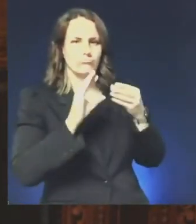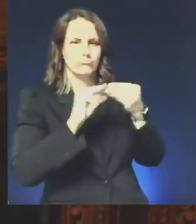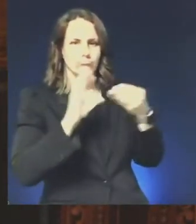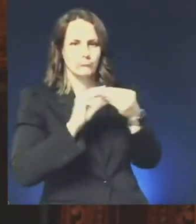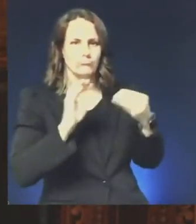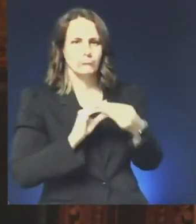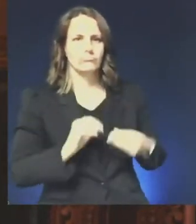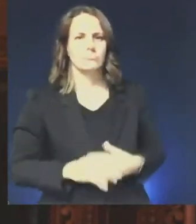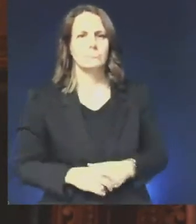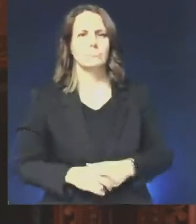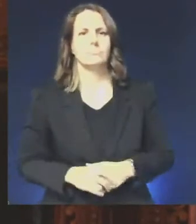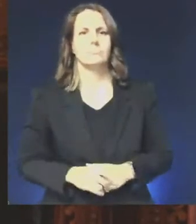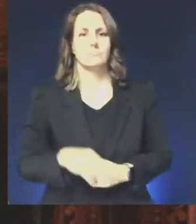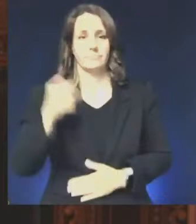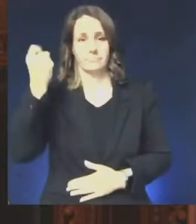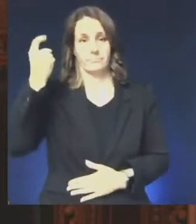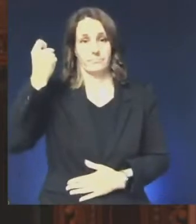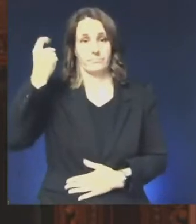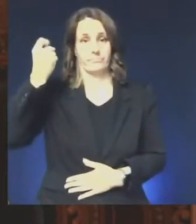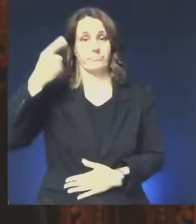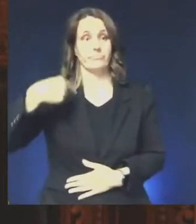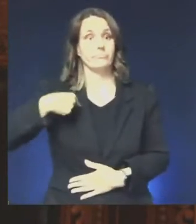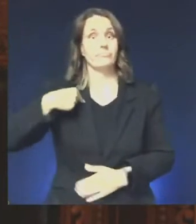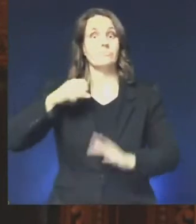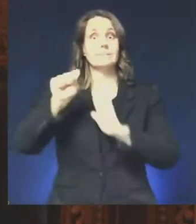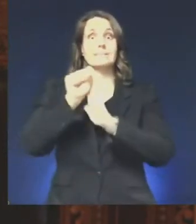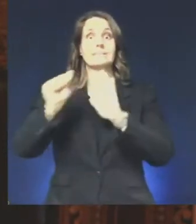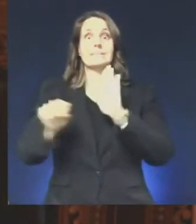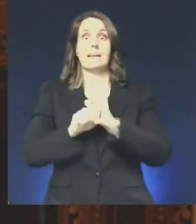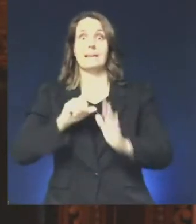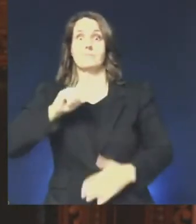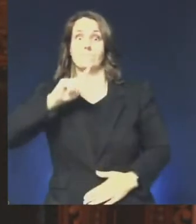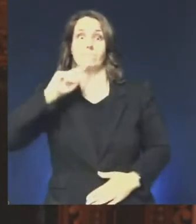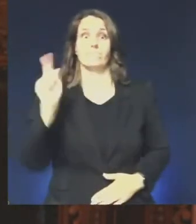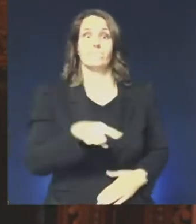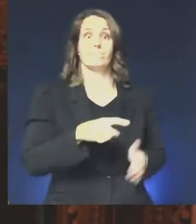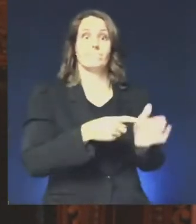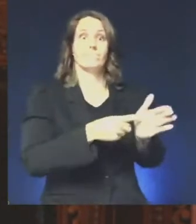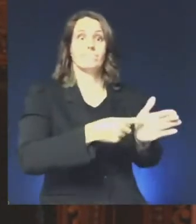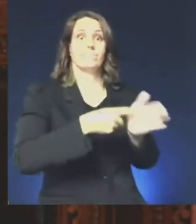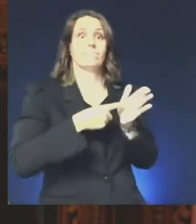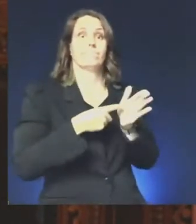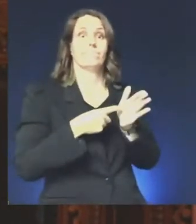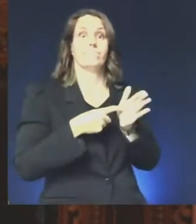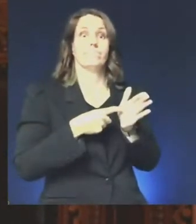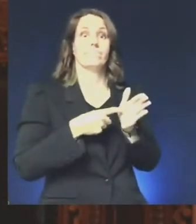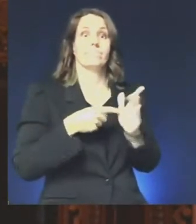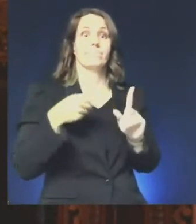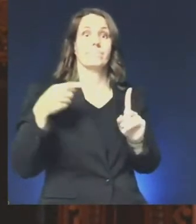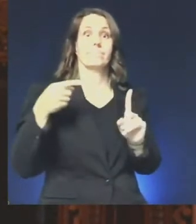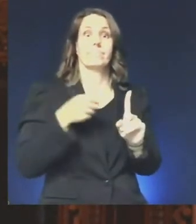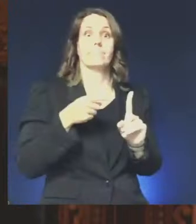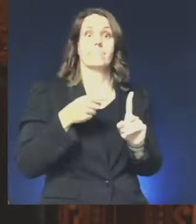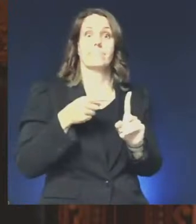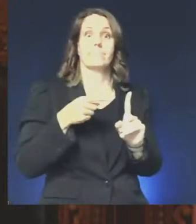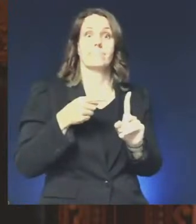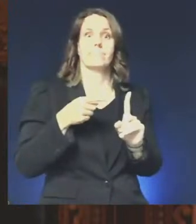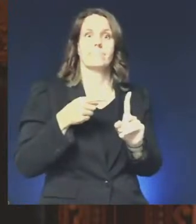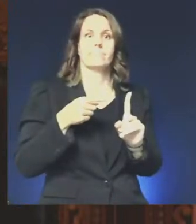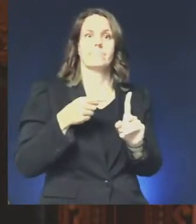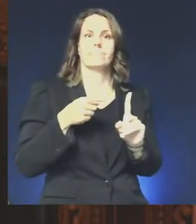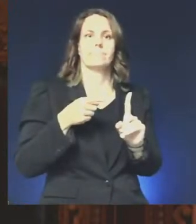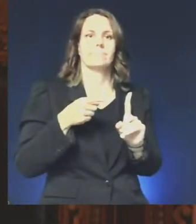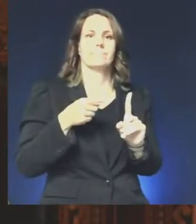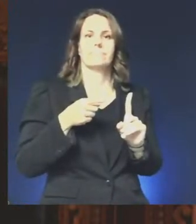Court and legislative Republicans filing lawsuits over the last year and a half. So there simply are fewer tools available